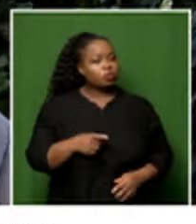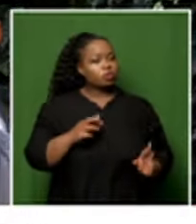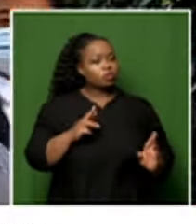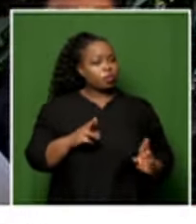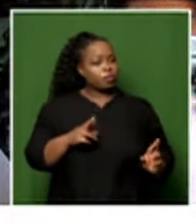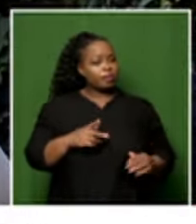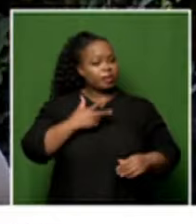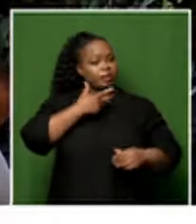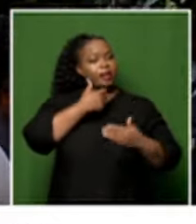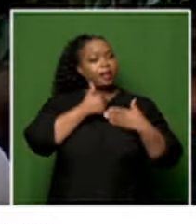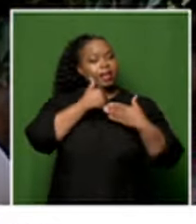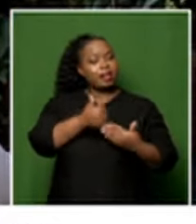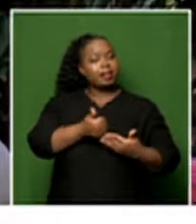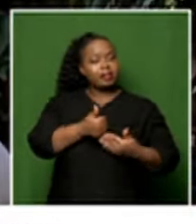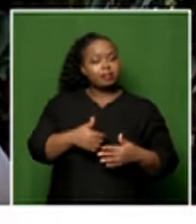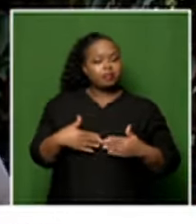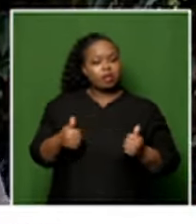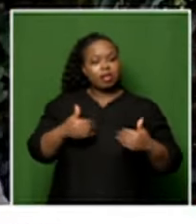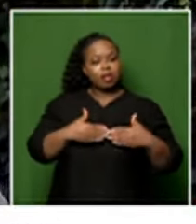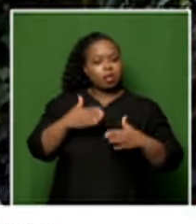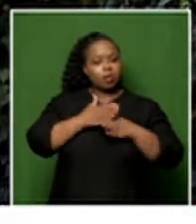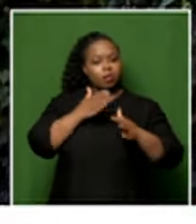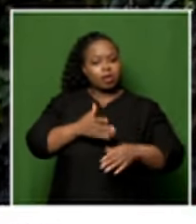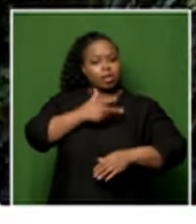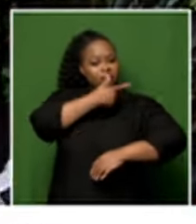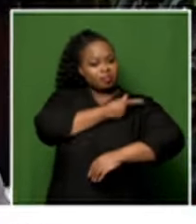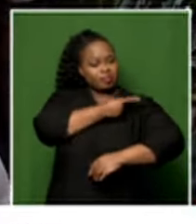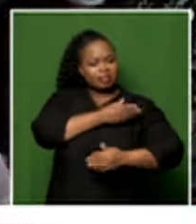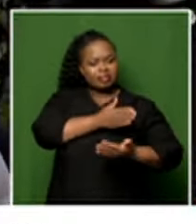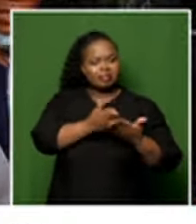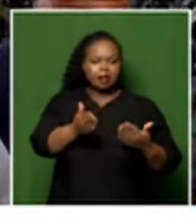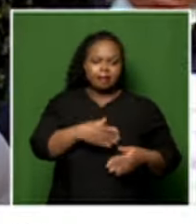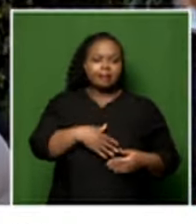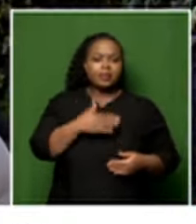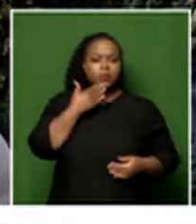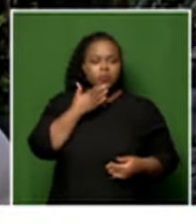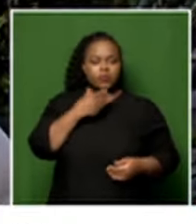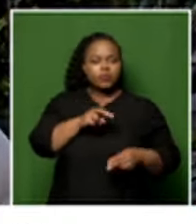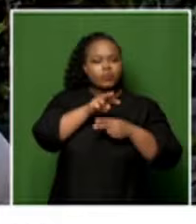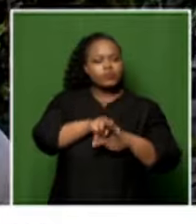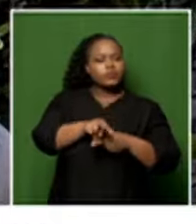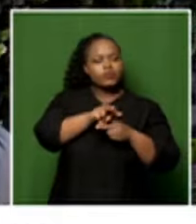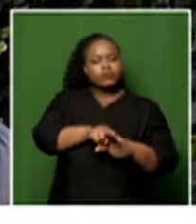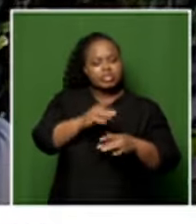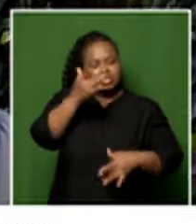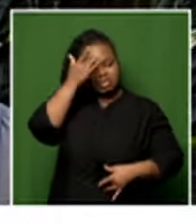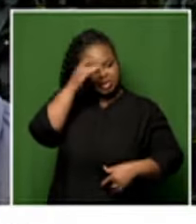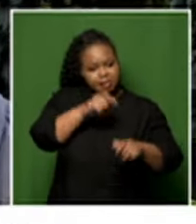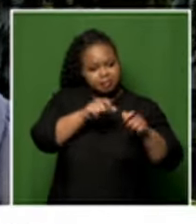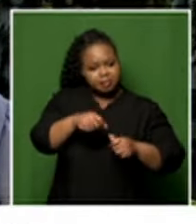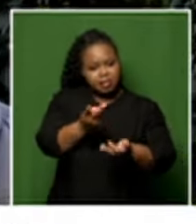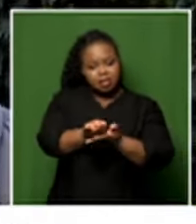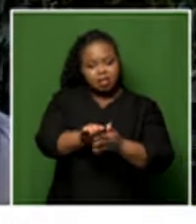it's going to help many of the healthcare workers who are facing COVID-19 patients, so as to say, in